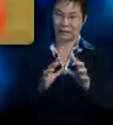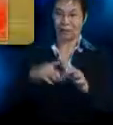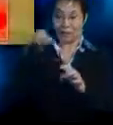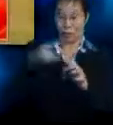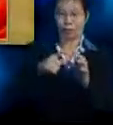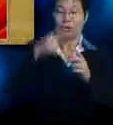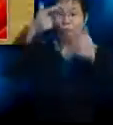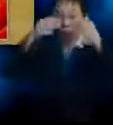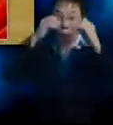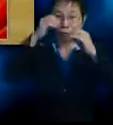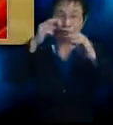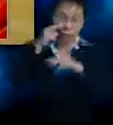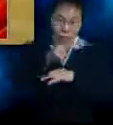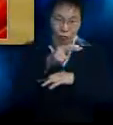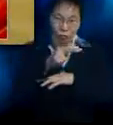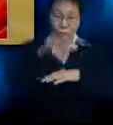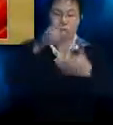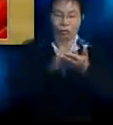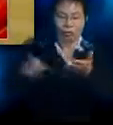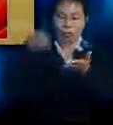Record your observations in a table.